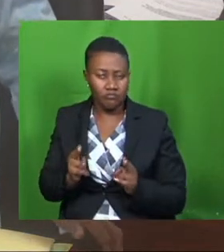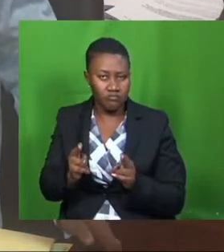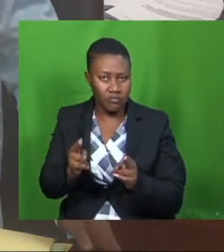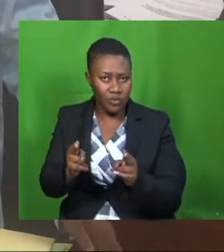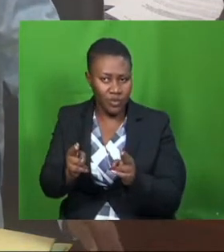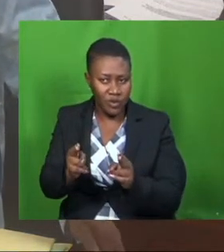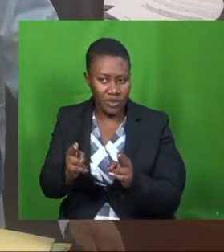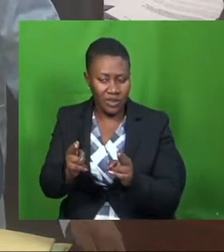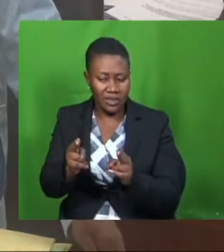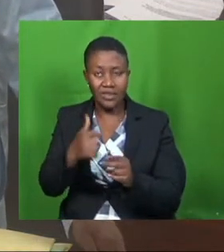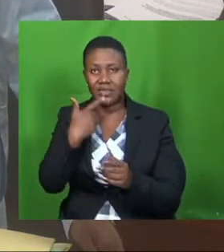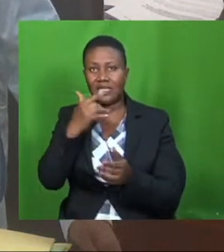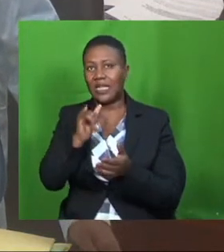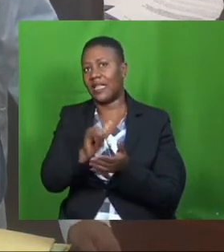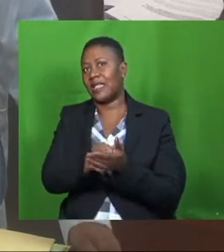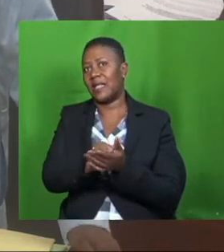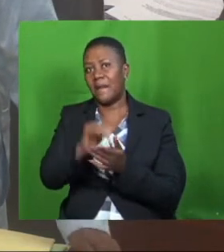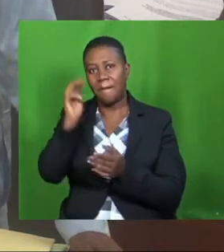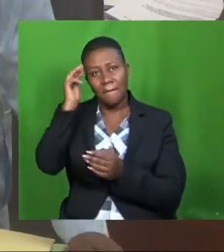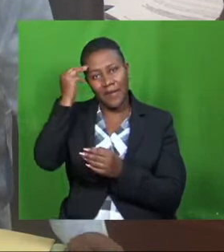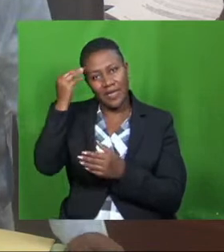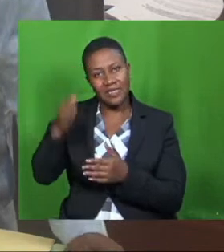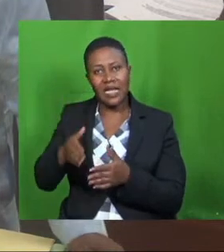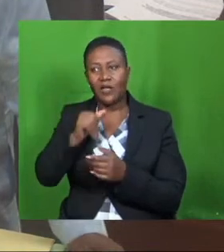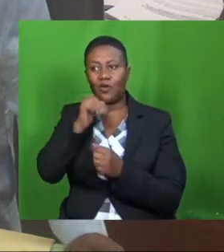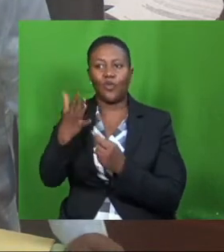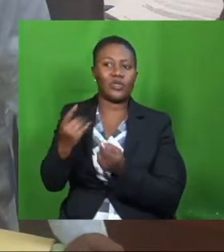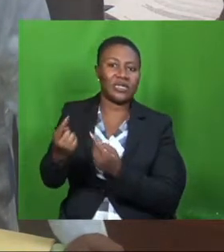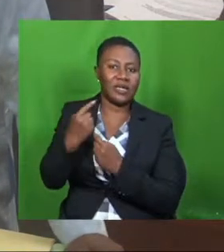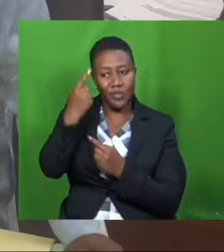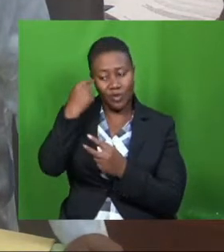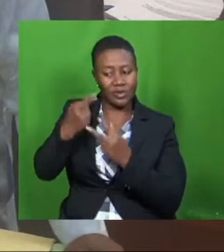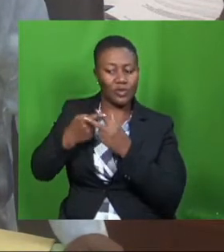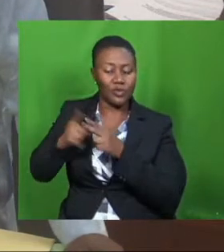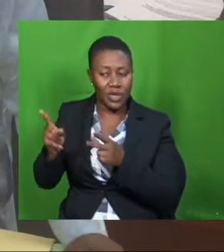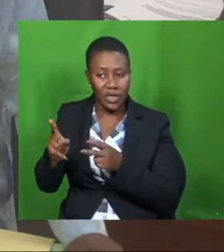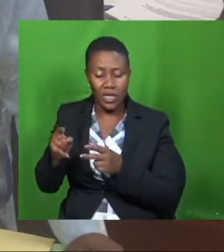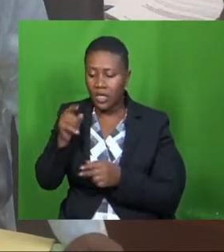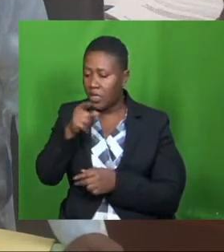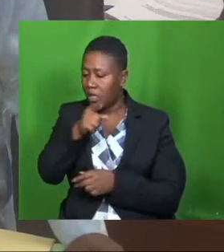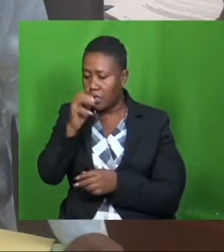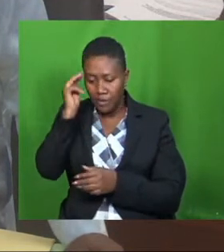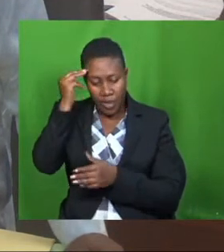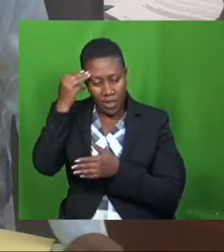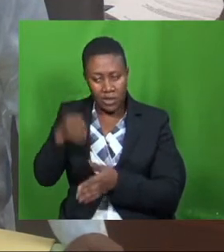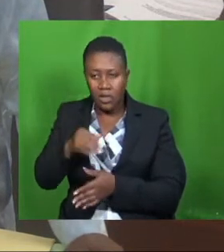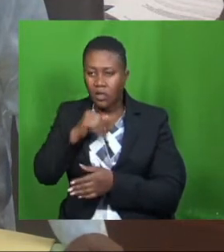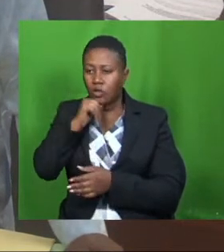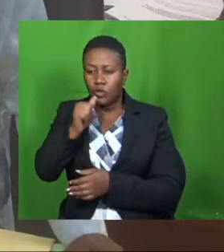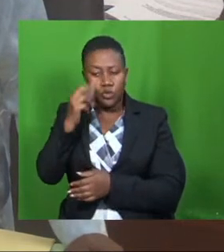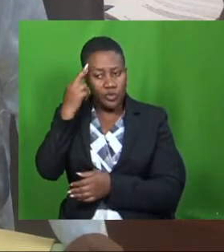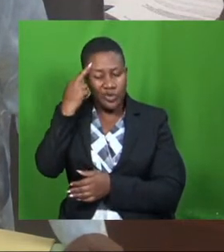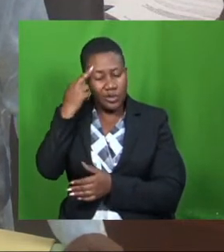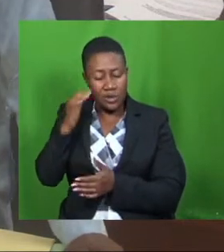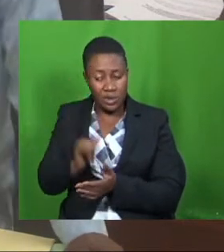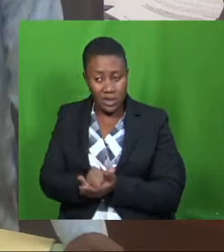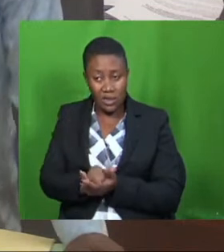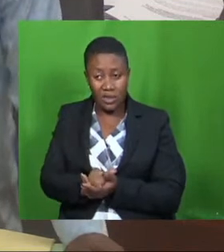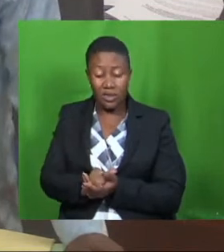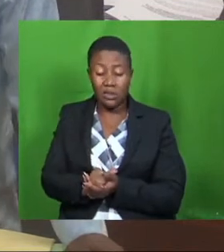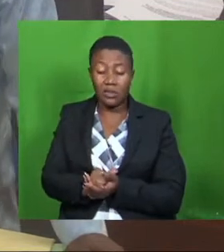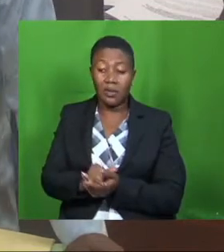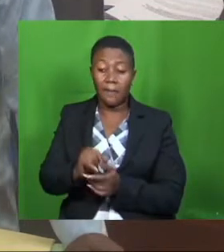and members of Parliament questions in the interest of oversight and accountability in the name of the Republic